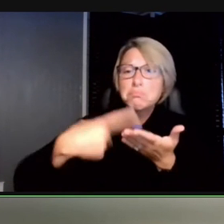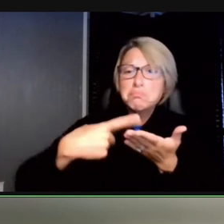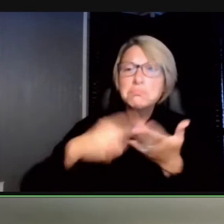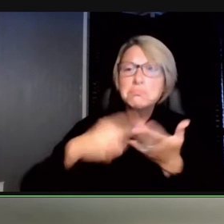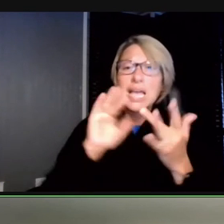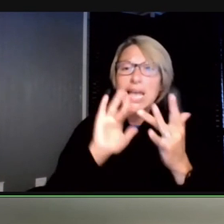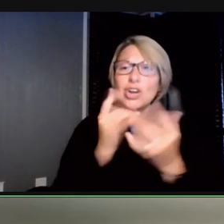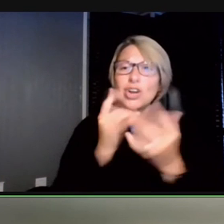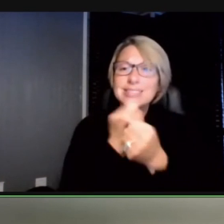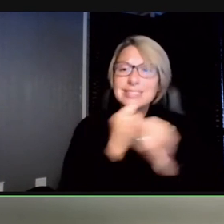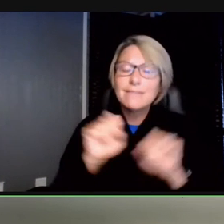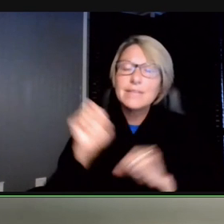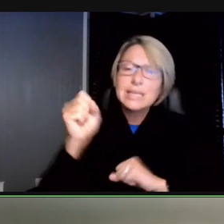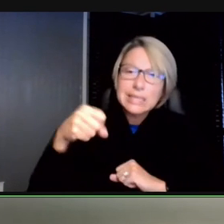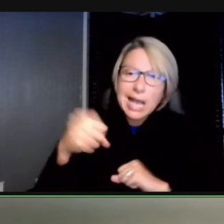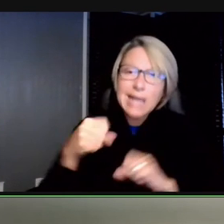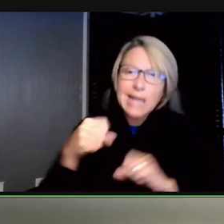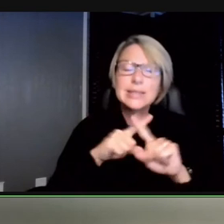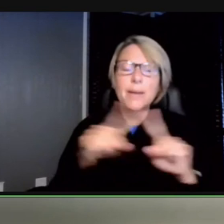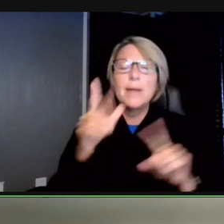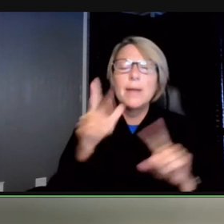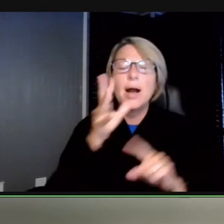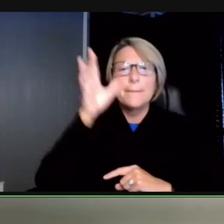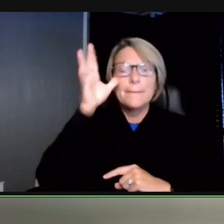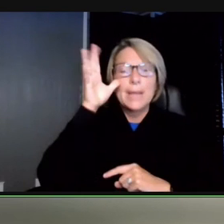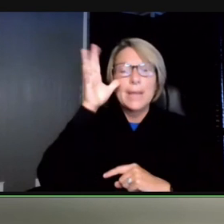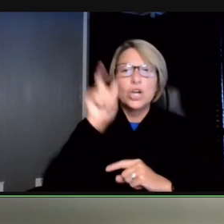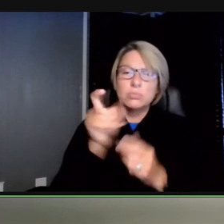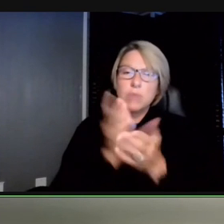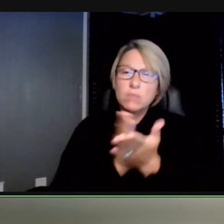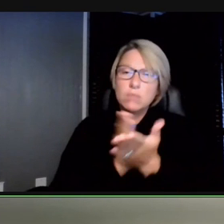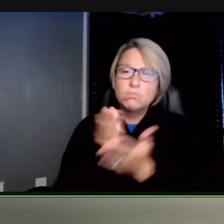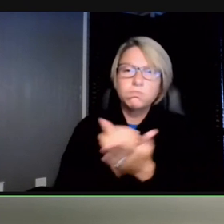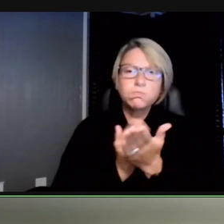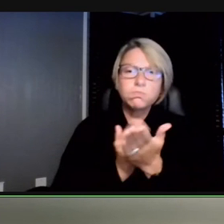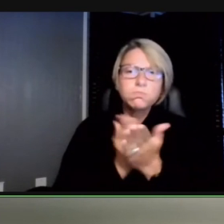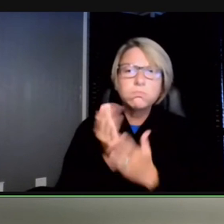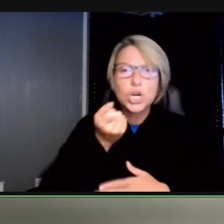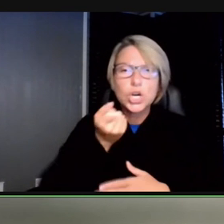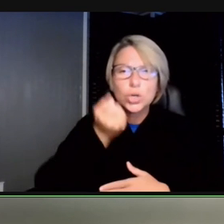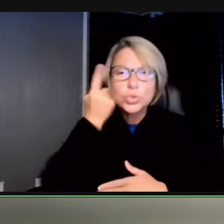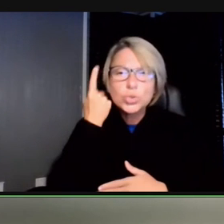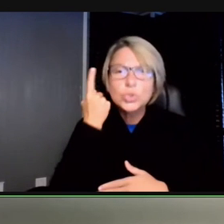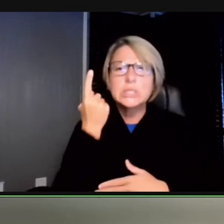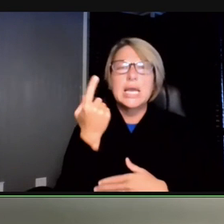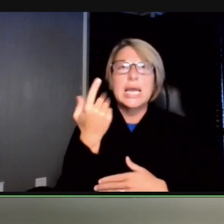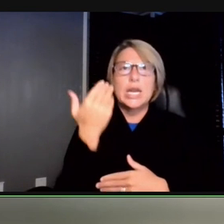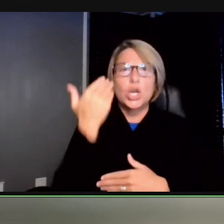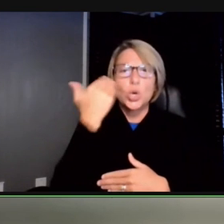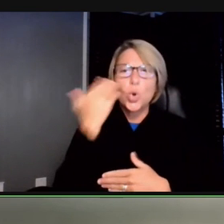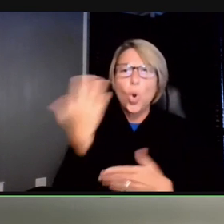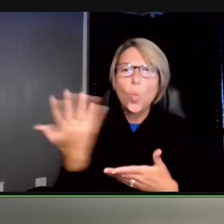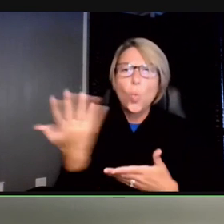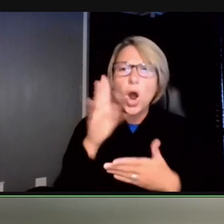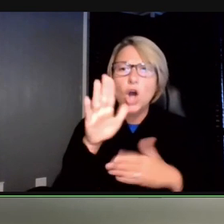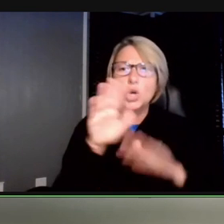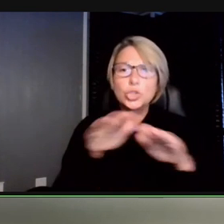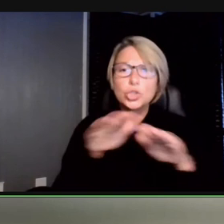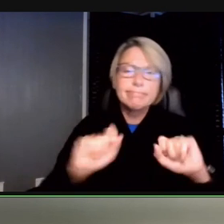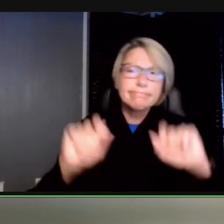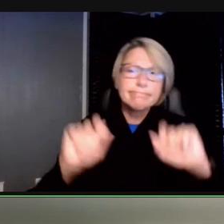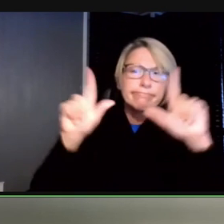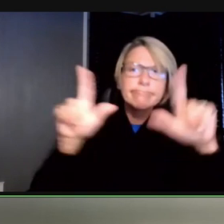we need to be very well versed in internet safety and looking at what your child is pulling up on YouTube,